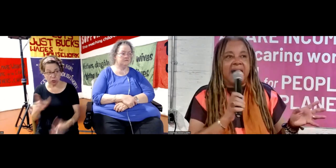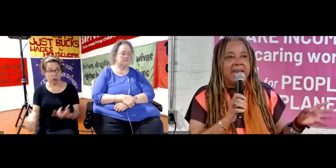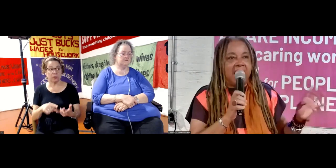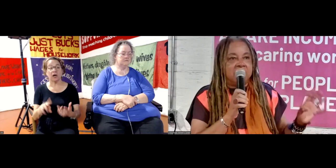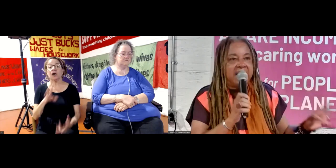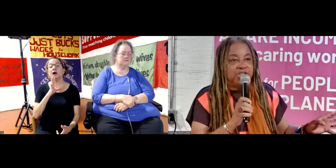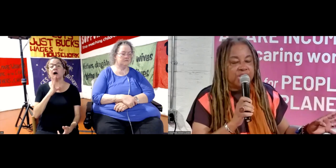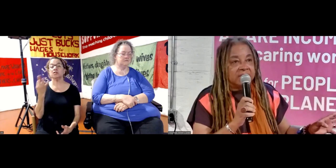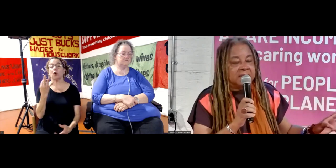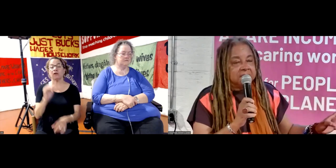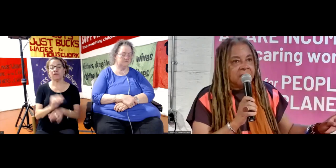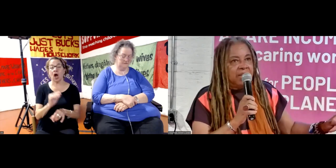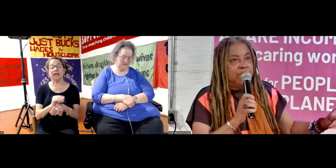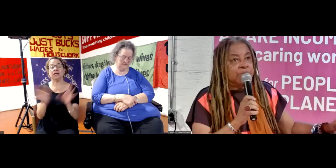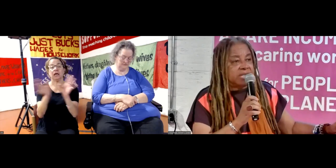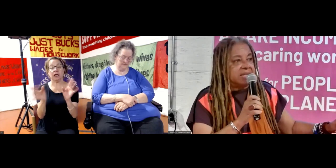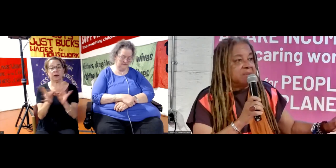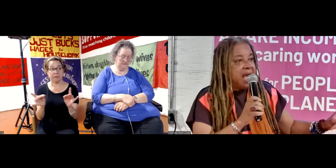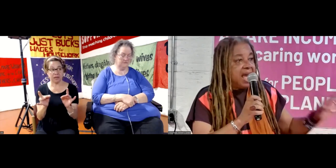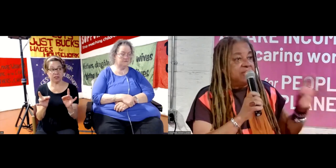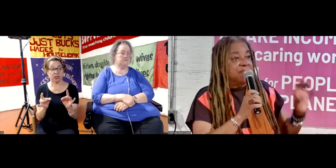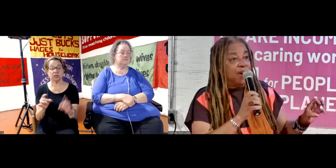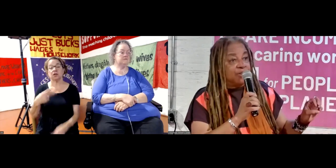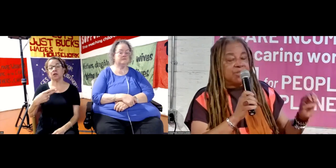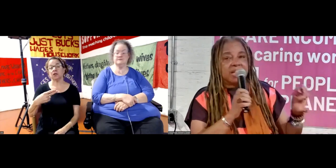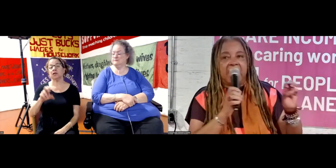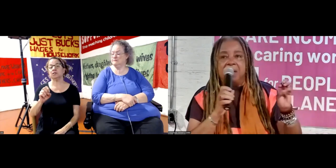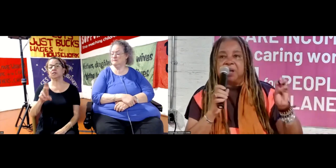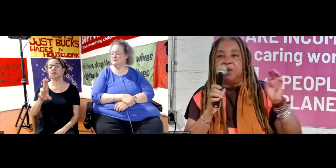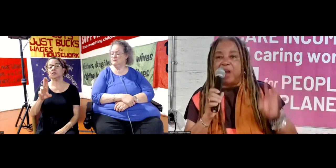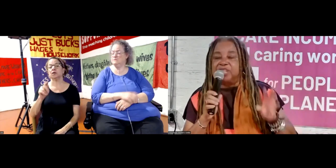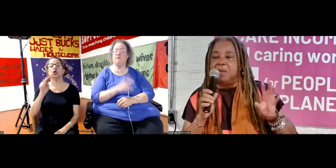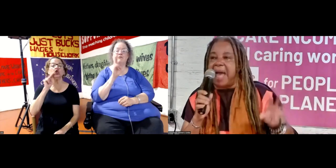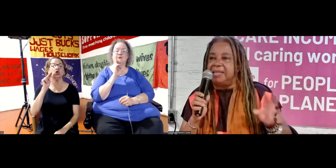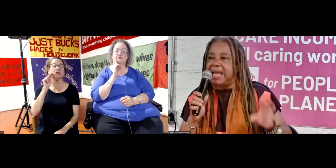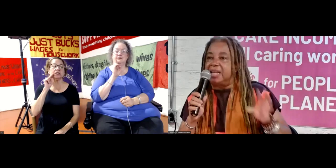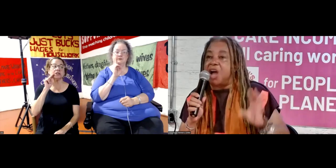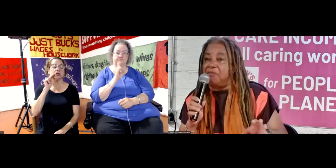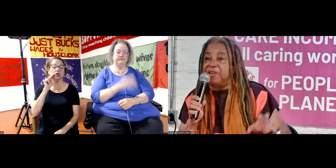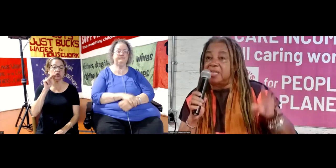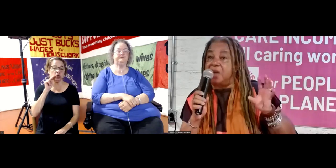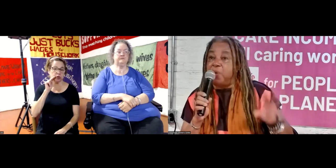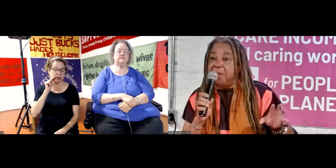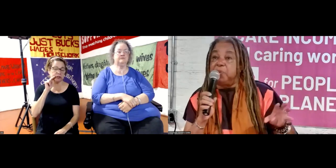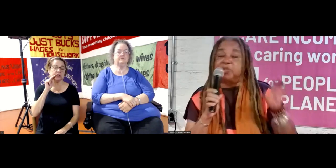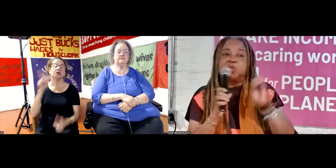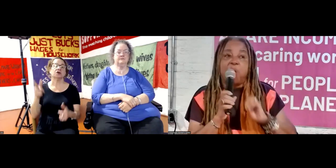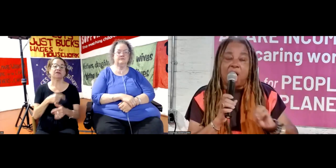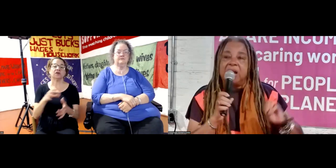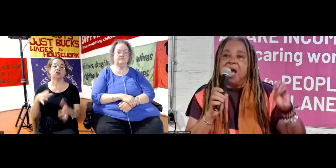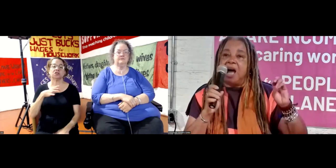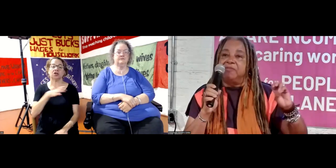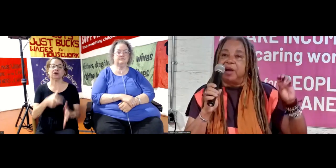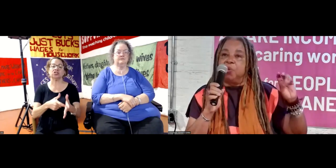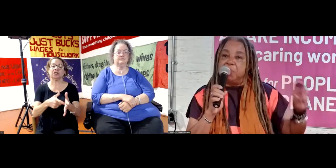Friday night, I mentioned Houston and the first congressionally mandated conference on women, which was